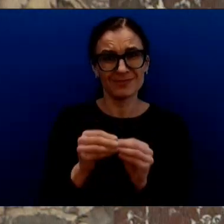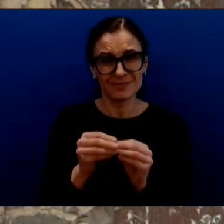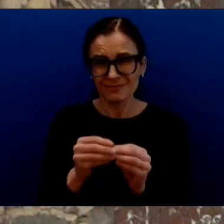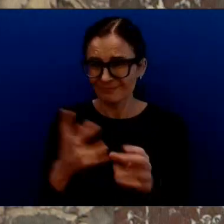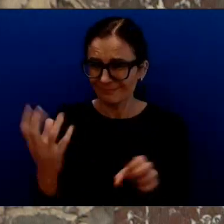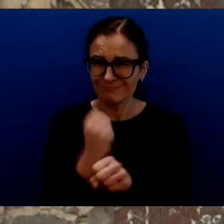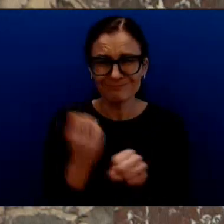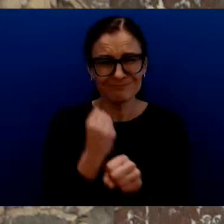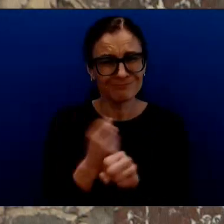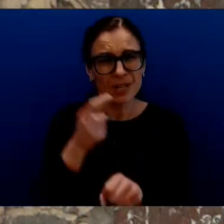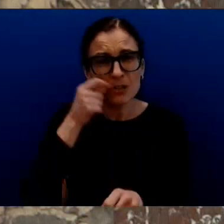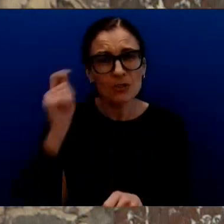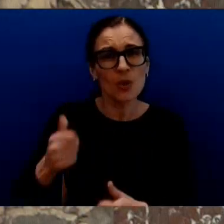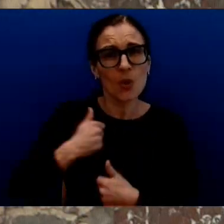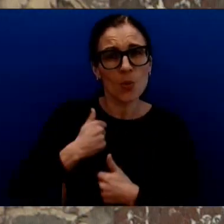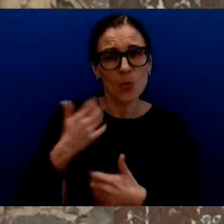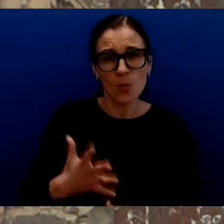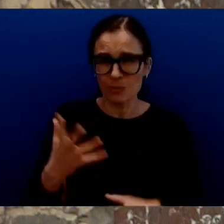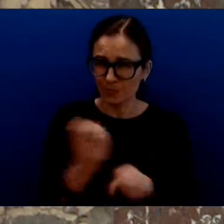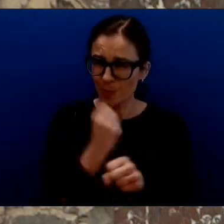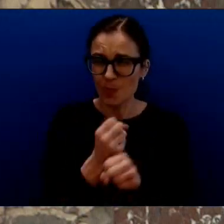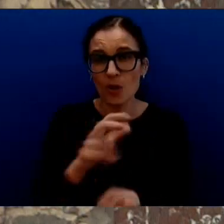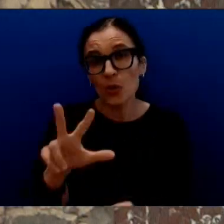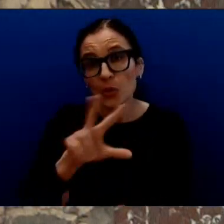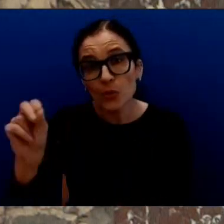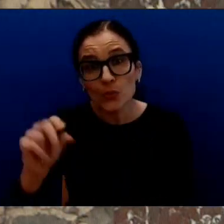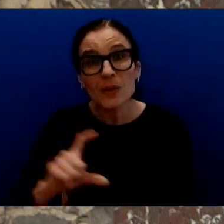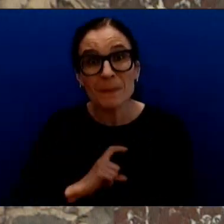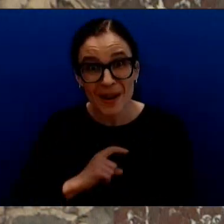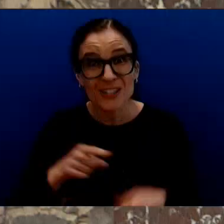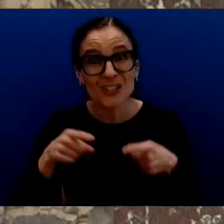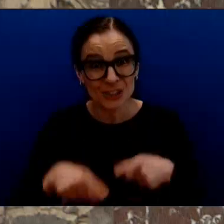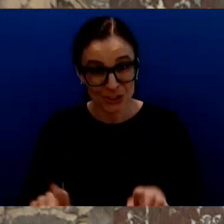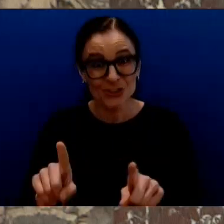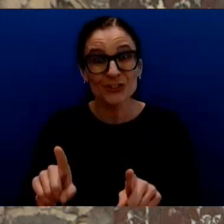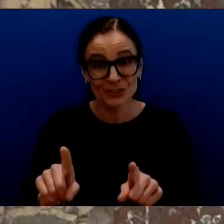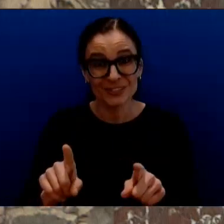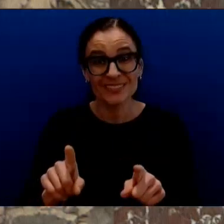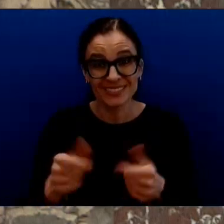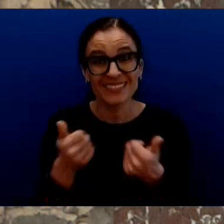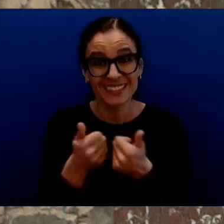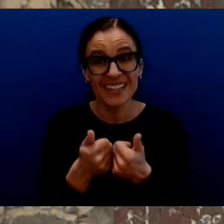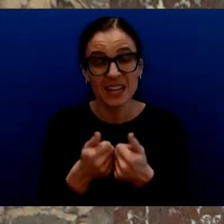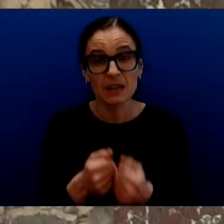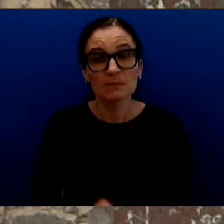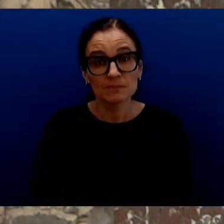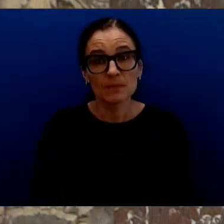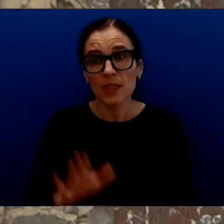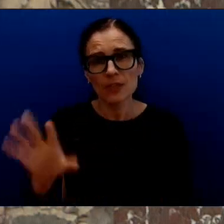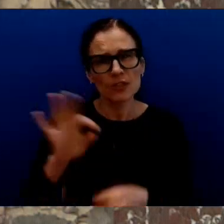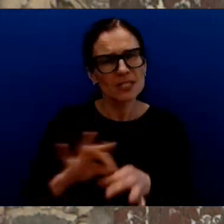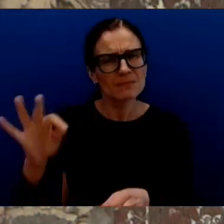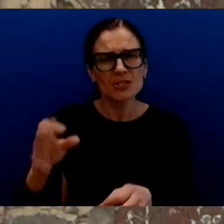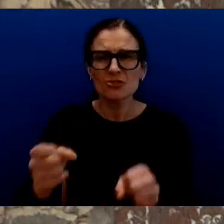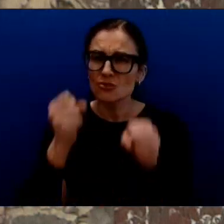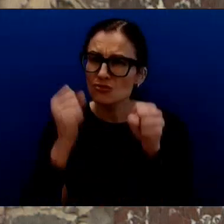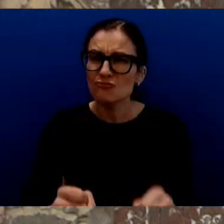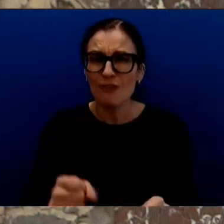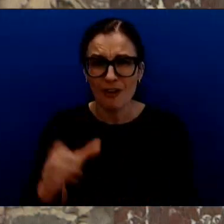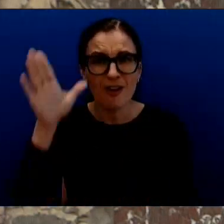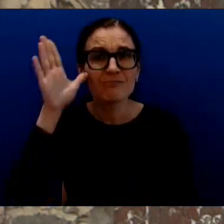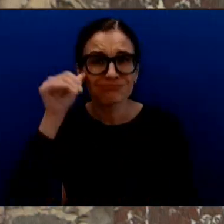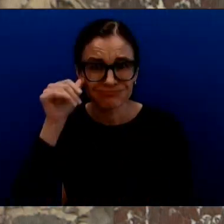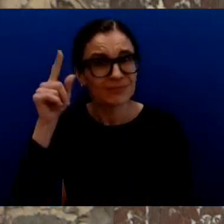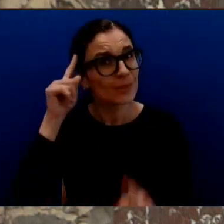Ukrainians are indomitable. They've shown that spirit in their long struggle for independence. You may have heard of the paramedic